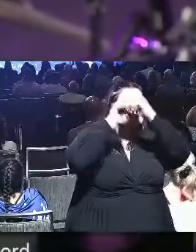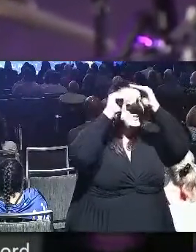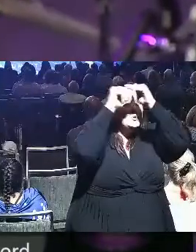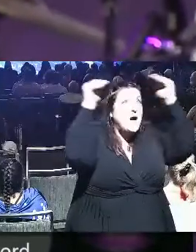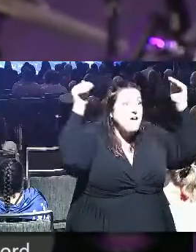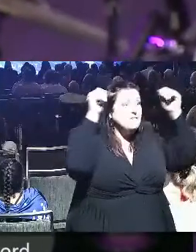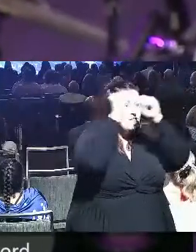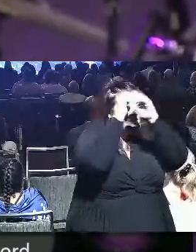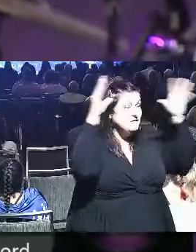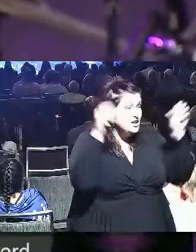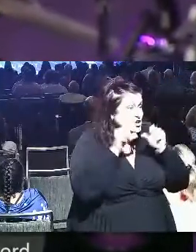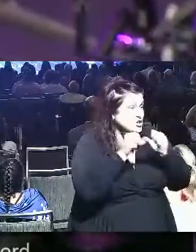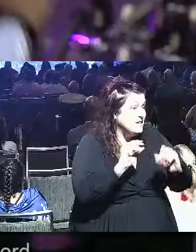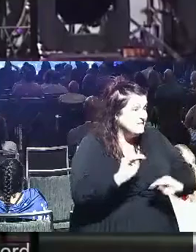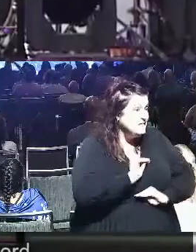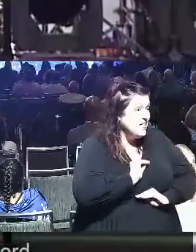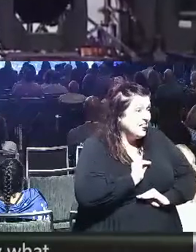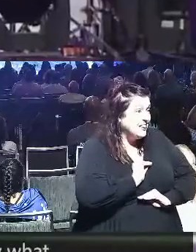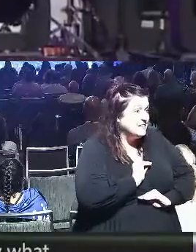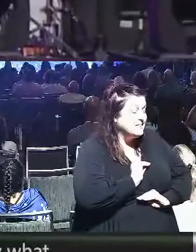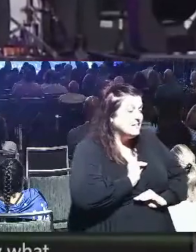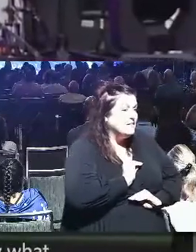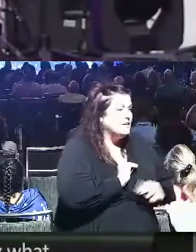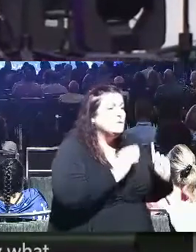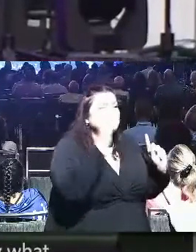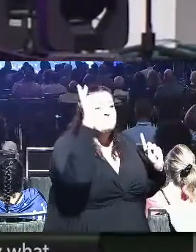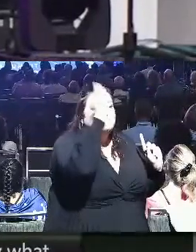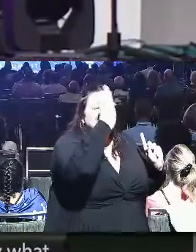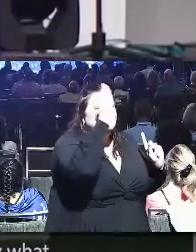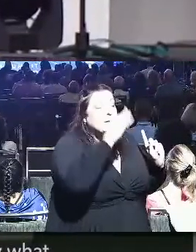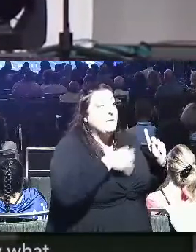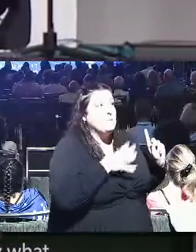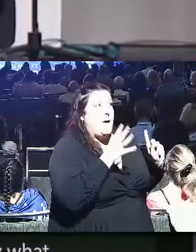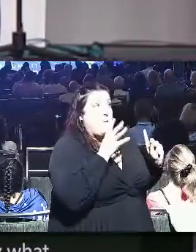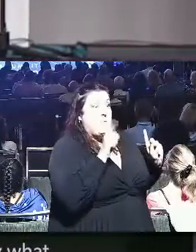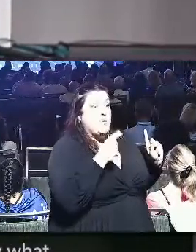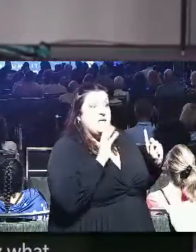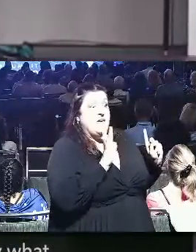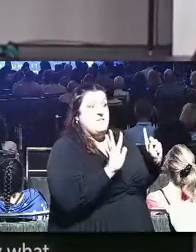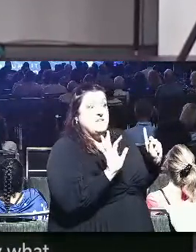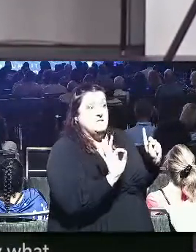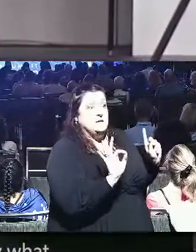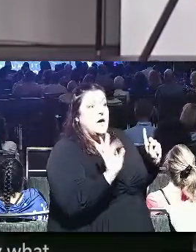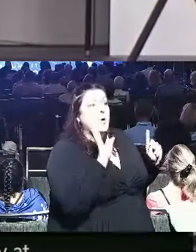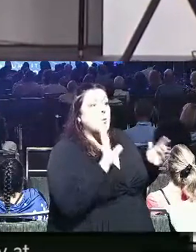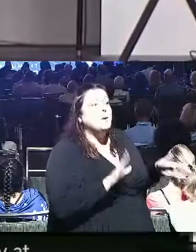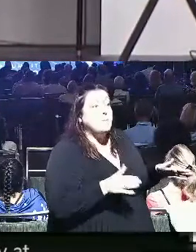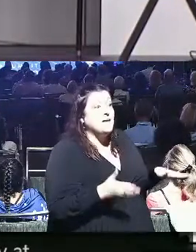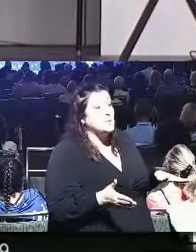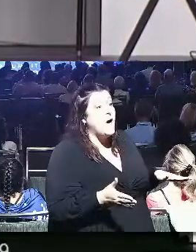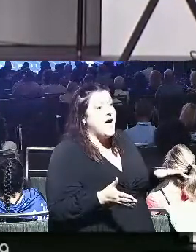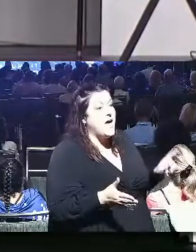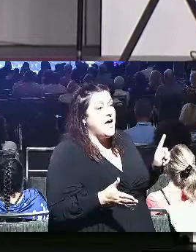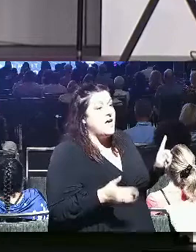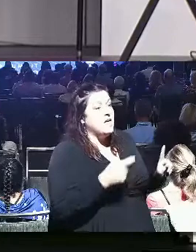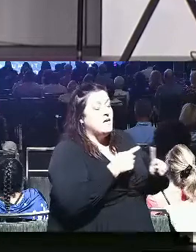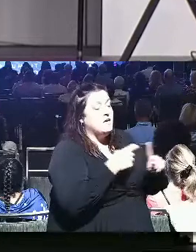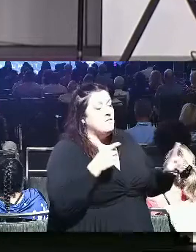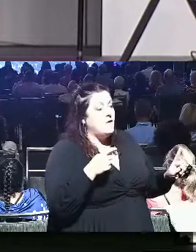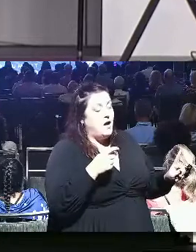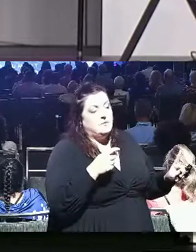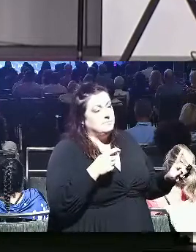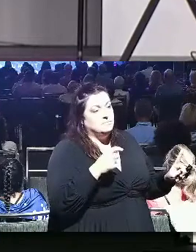That's really what it was all about. We didn't know at this time, but my mom, only at 59 years old, would pass away from a